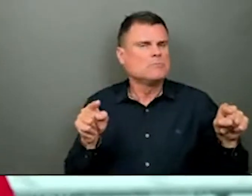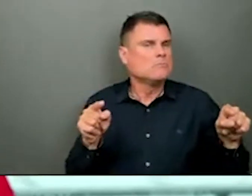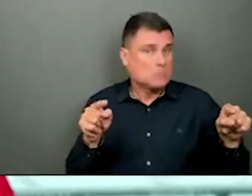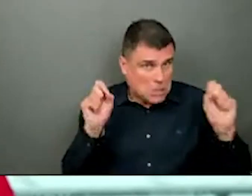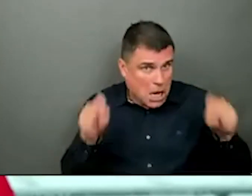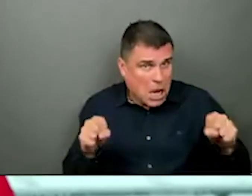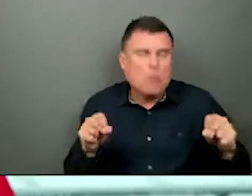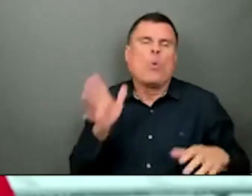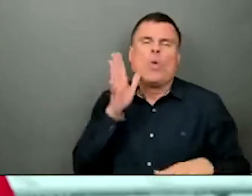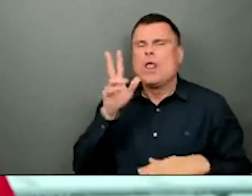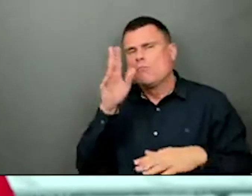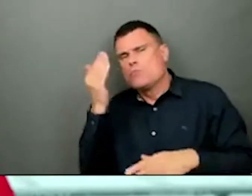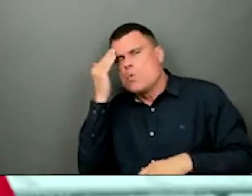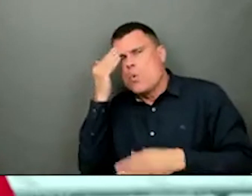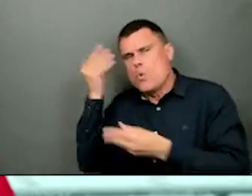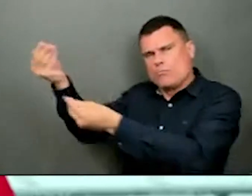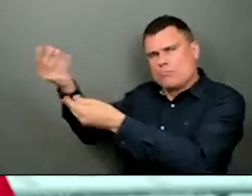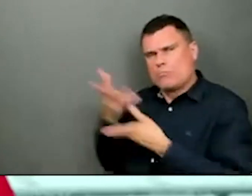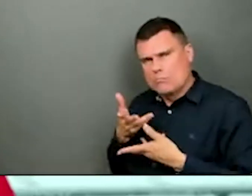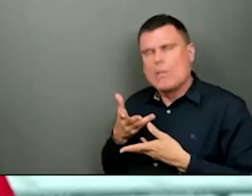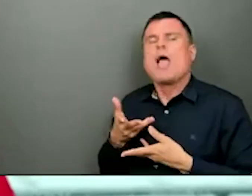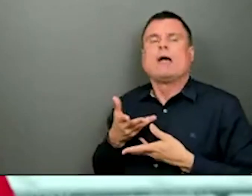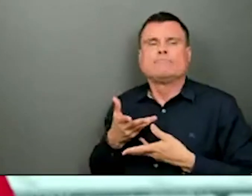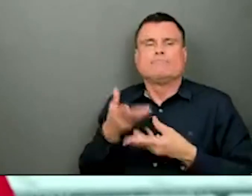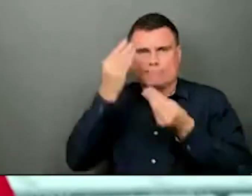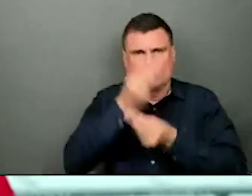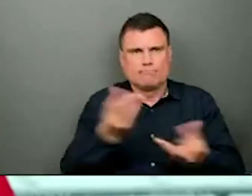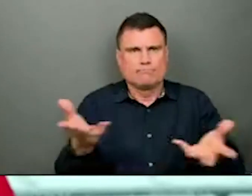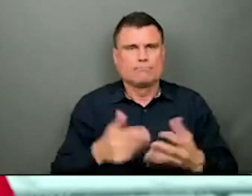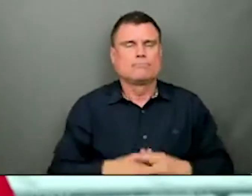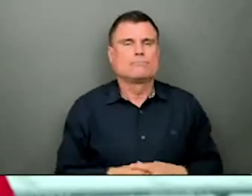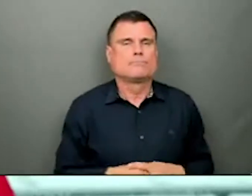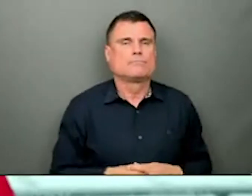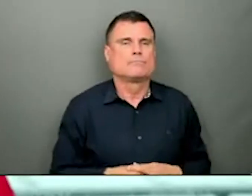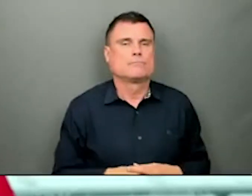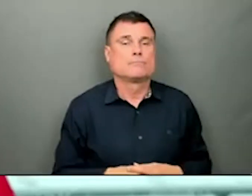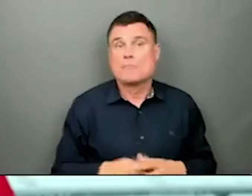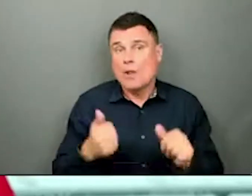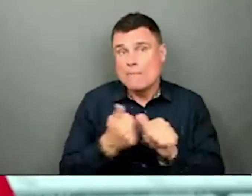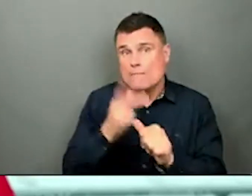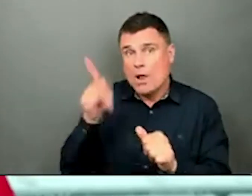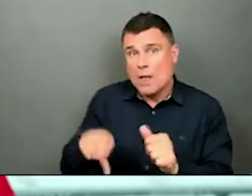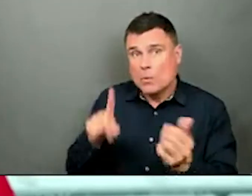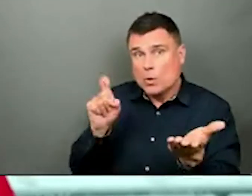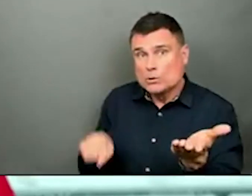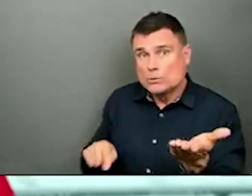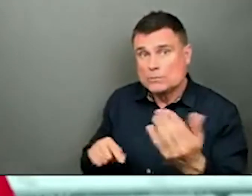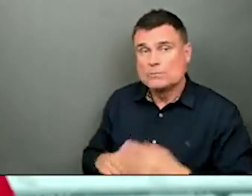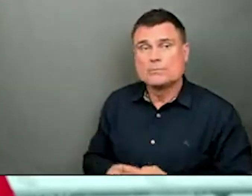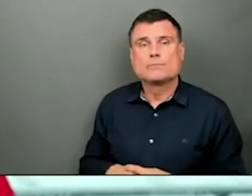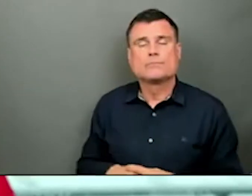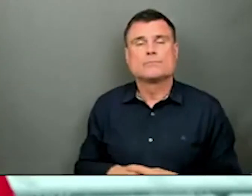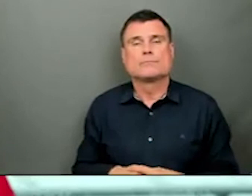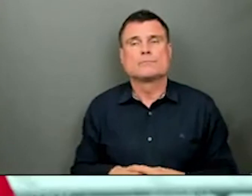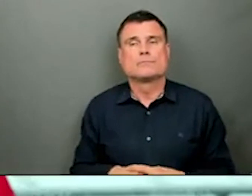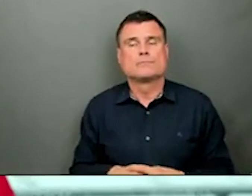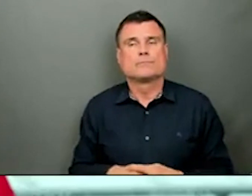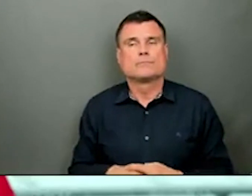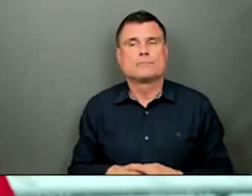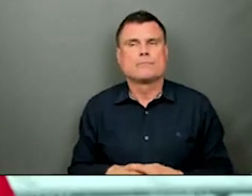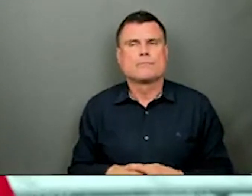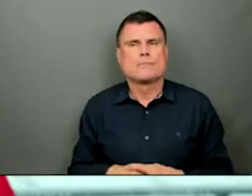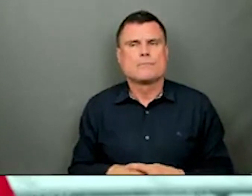question from Rob, they're talking about the concern that vaccines could potentially outpace registered recipients with all the doses arriving this